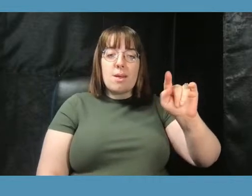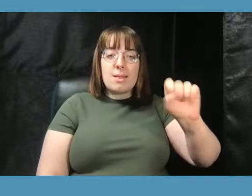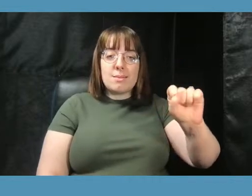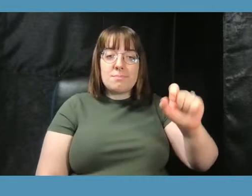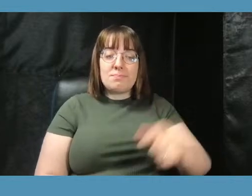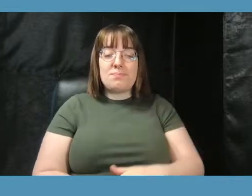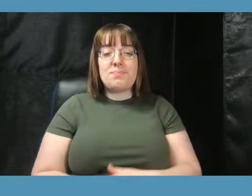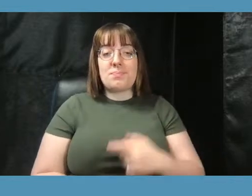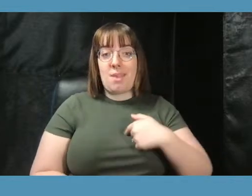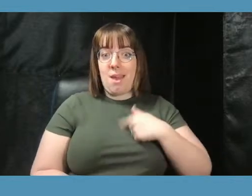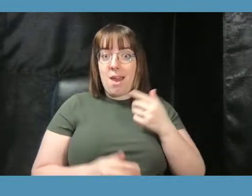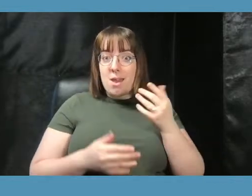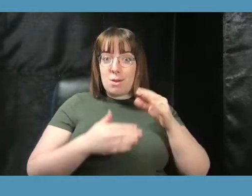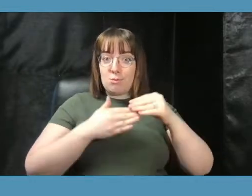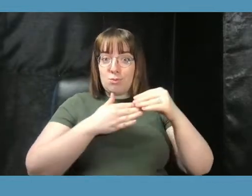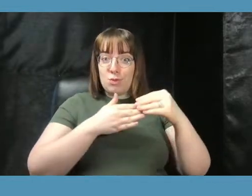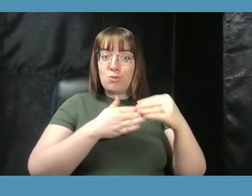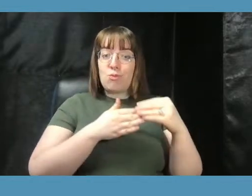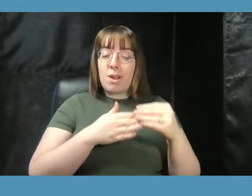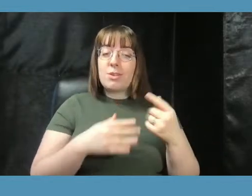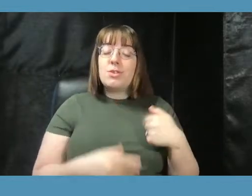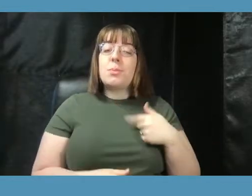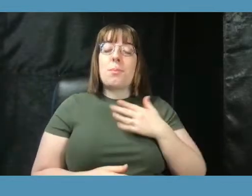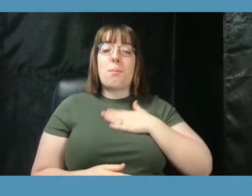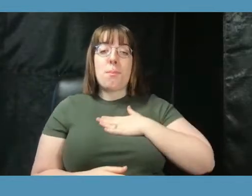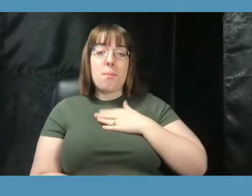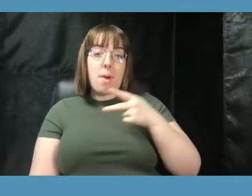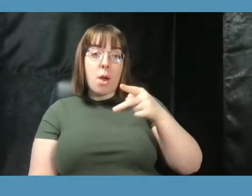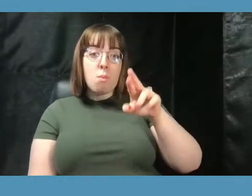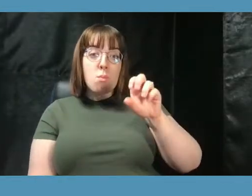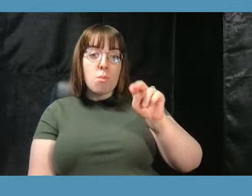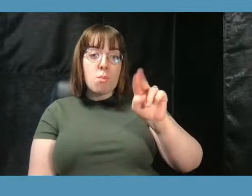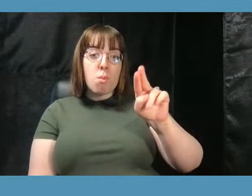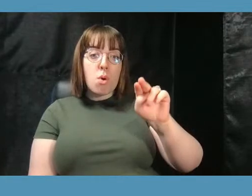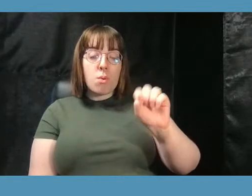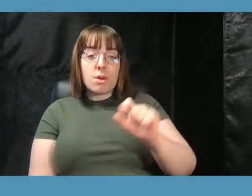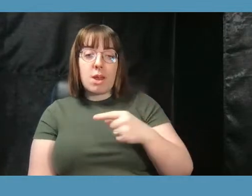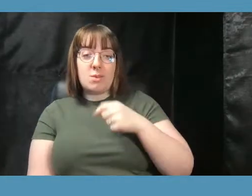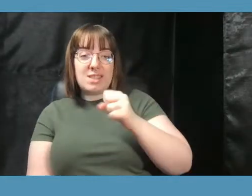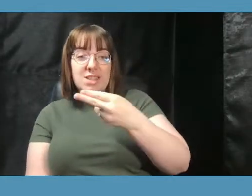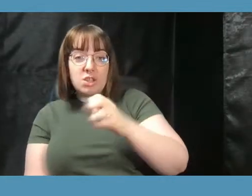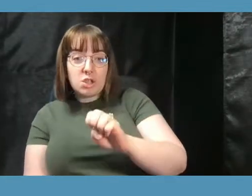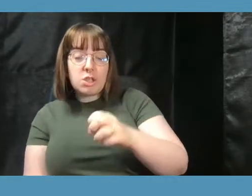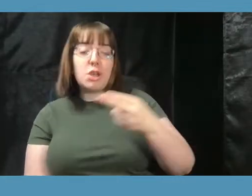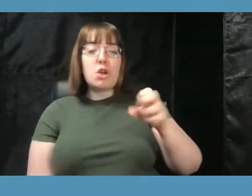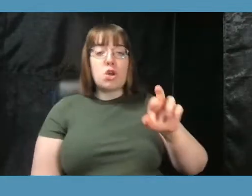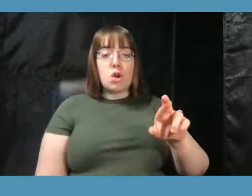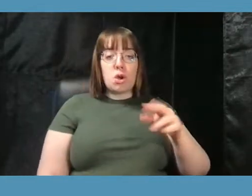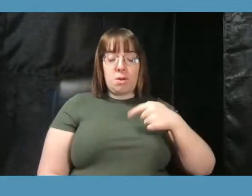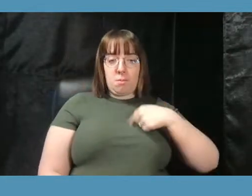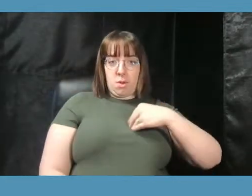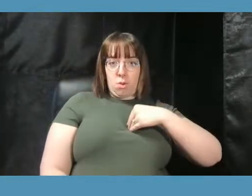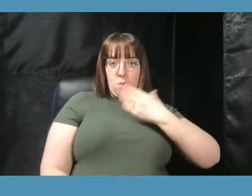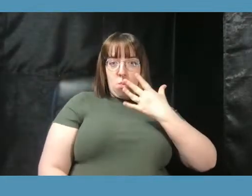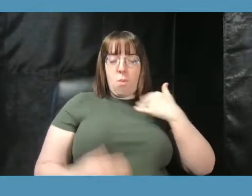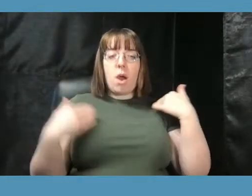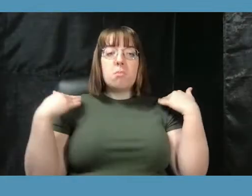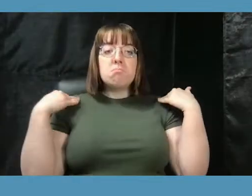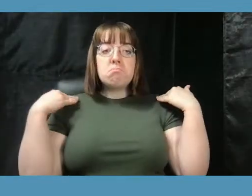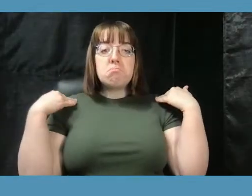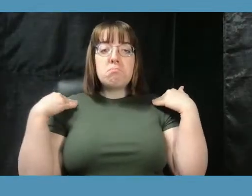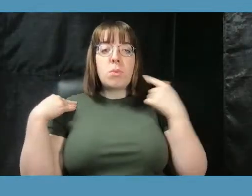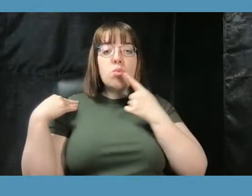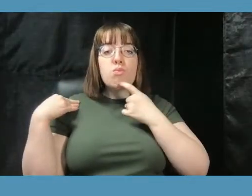Conference. My pronouns are she, her. I'm a light-skinned white female with shoulder-length reddish-brown